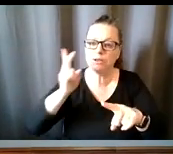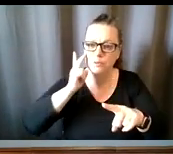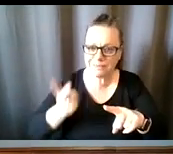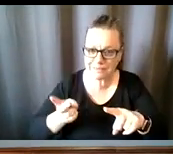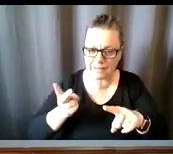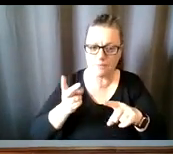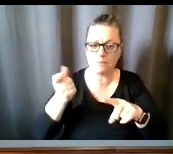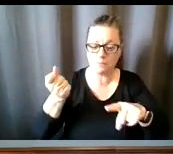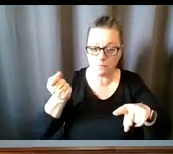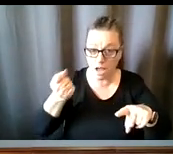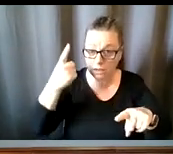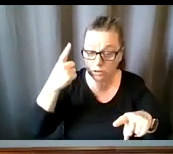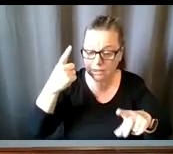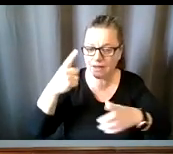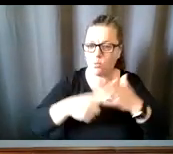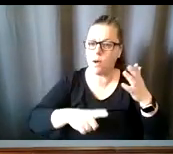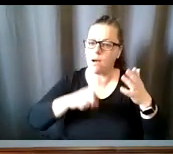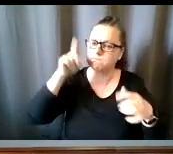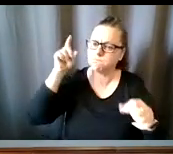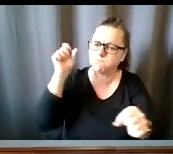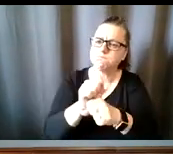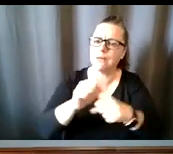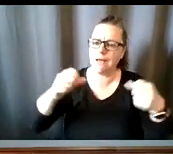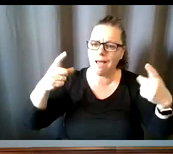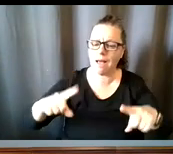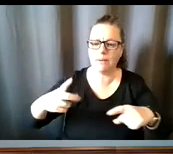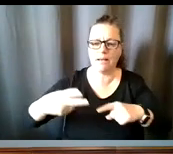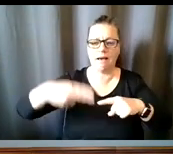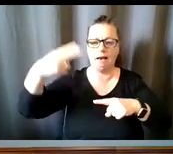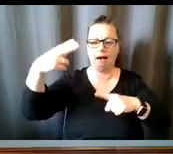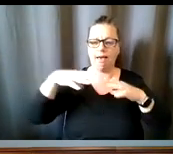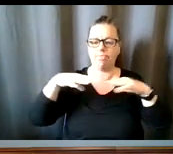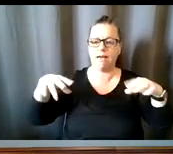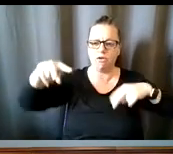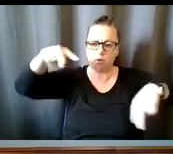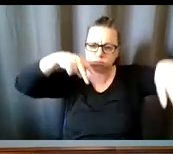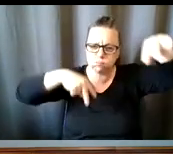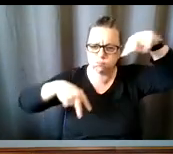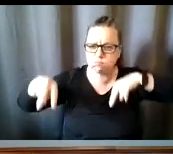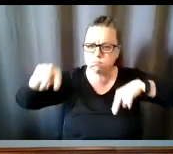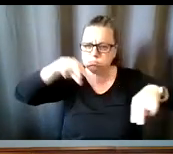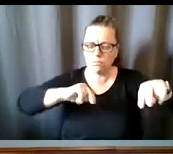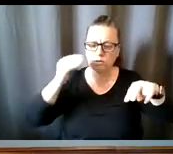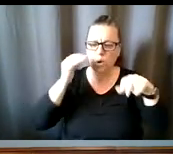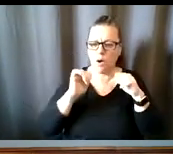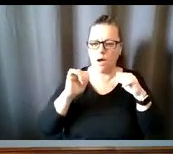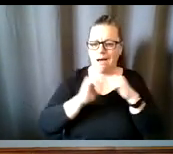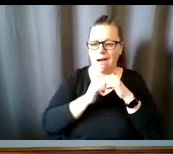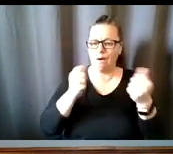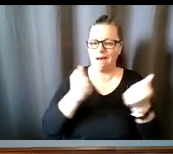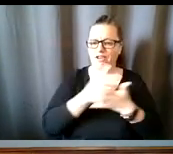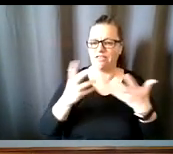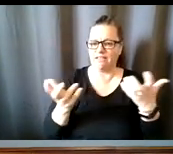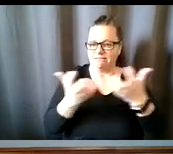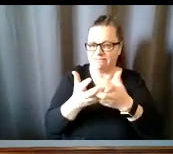and understanding what is actually happening, having that high-level overview, knowing how everything fits together. And so we need to be doing that not just